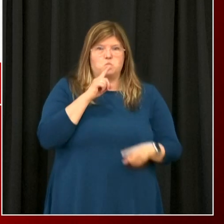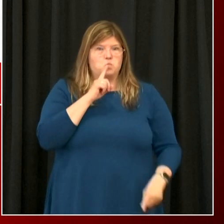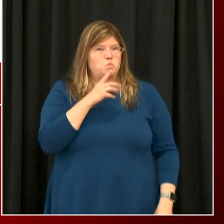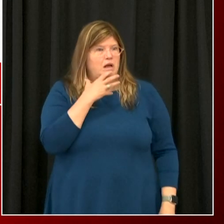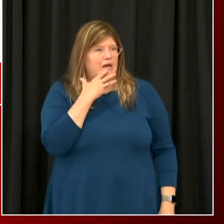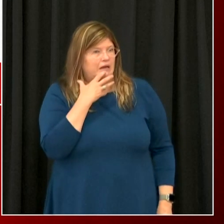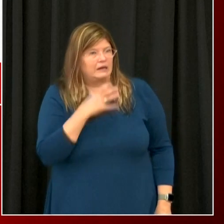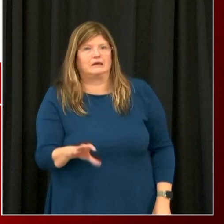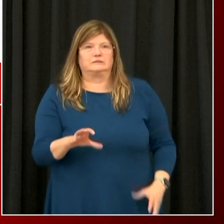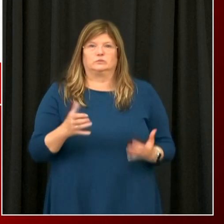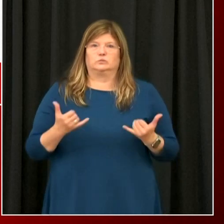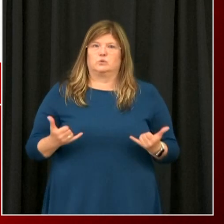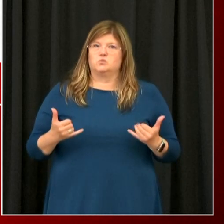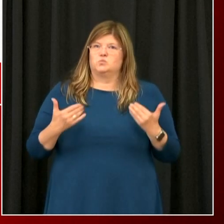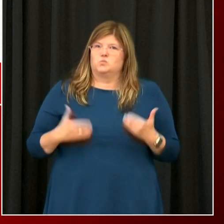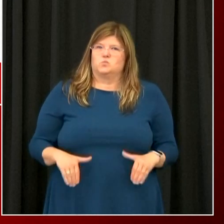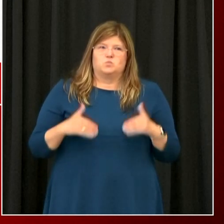heat emergency.